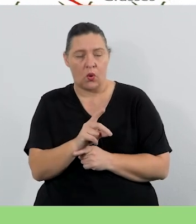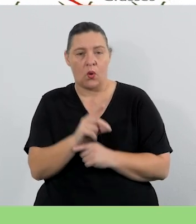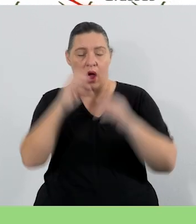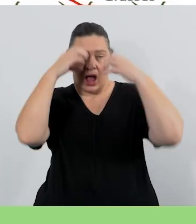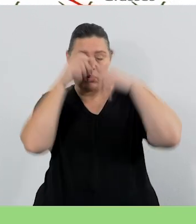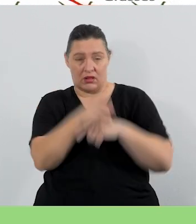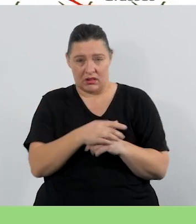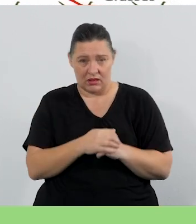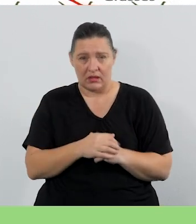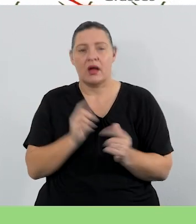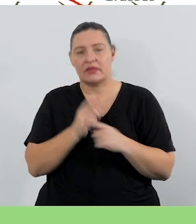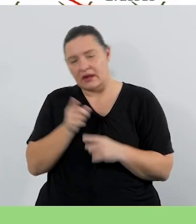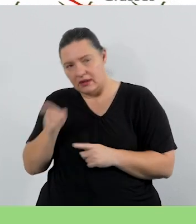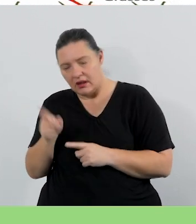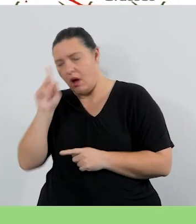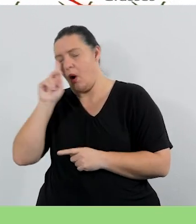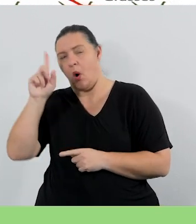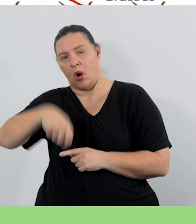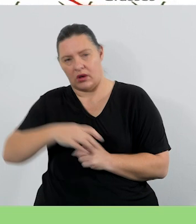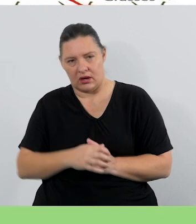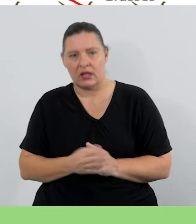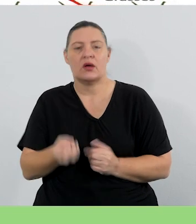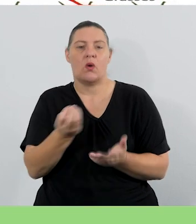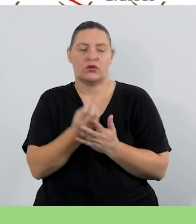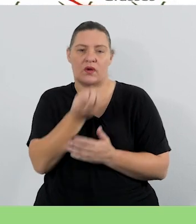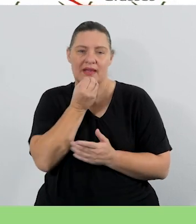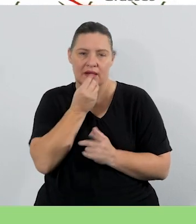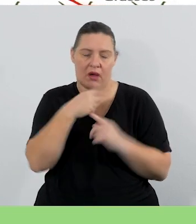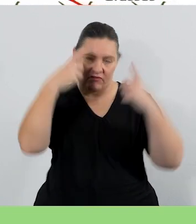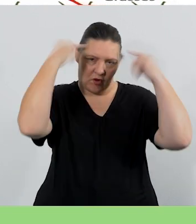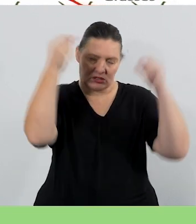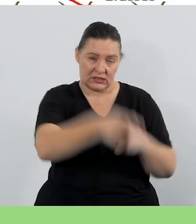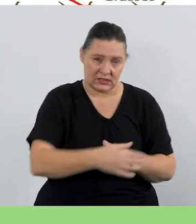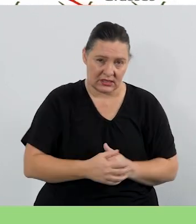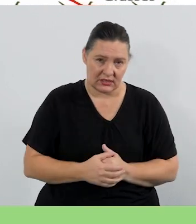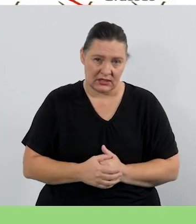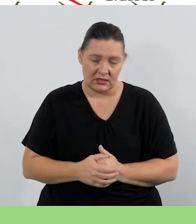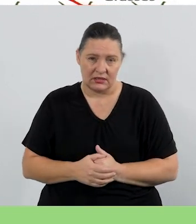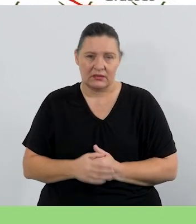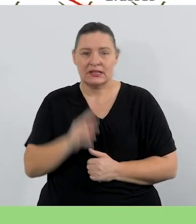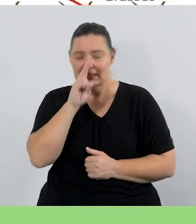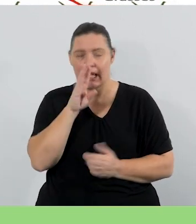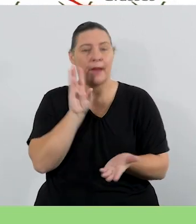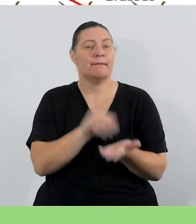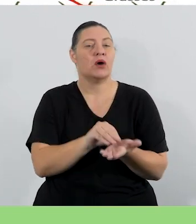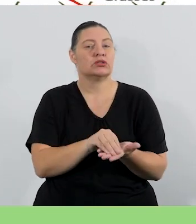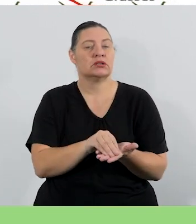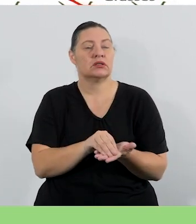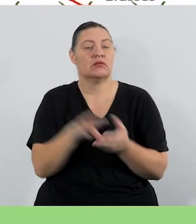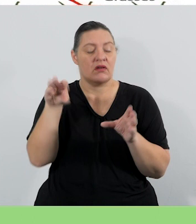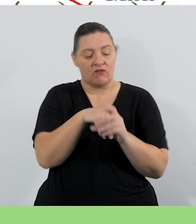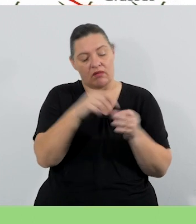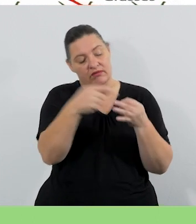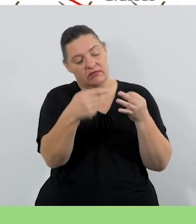the owl. This very mouse is eaten by the hawk. It's also eaten by the fox. So now, if you can see that this mouse